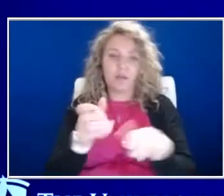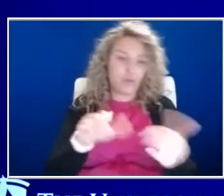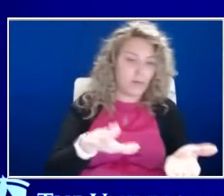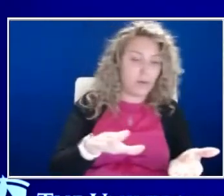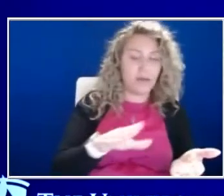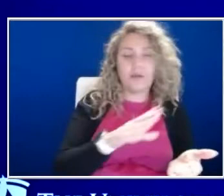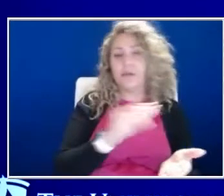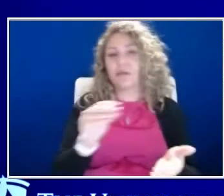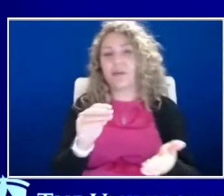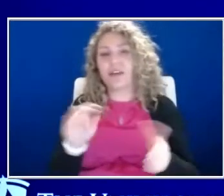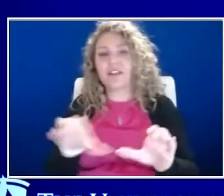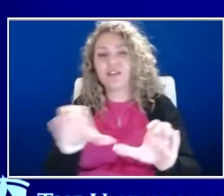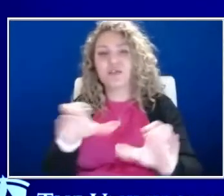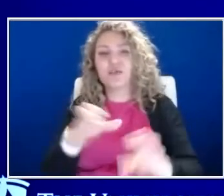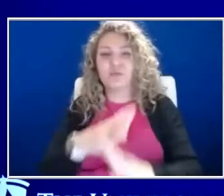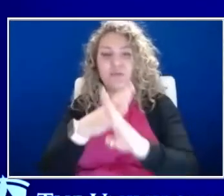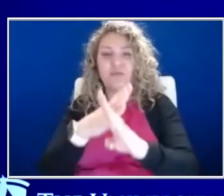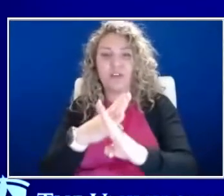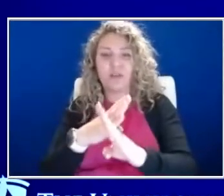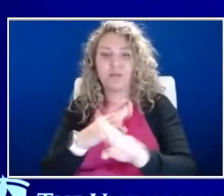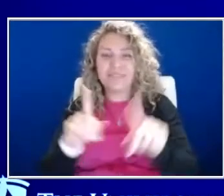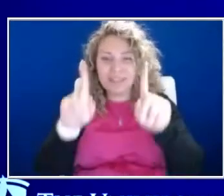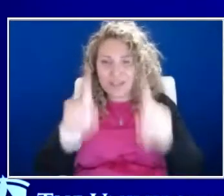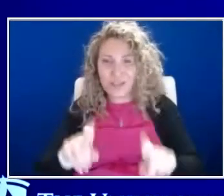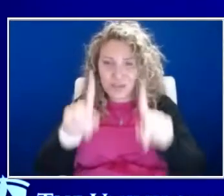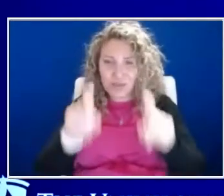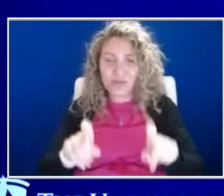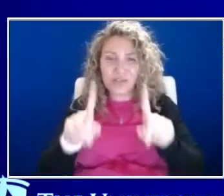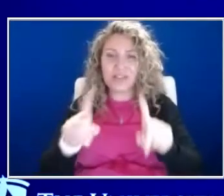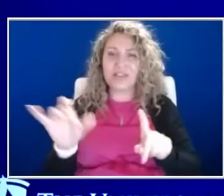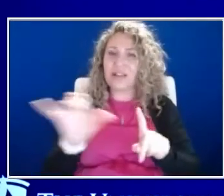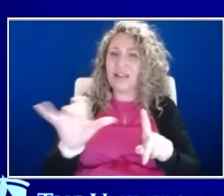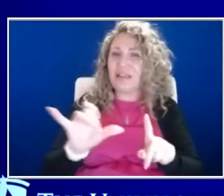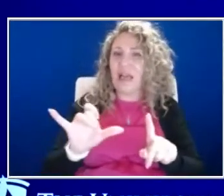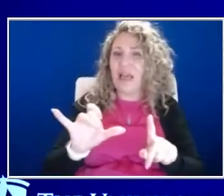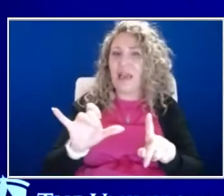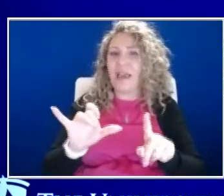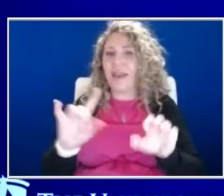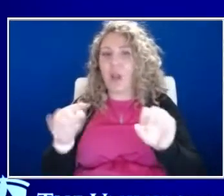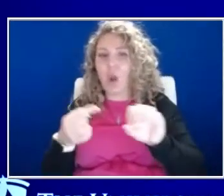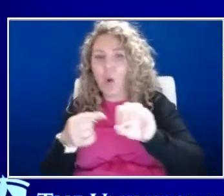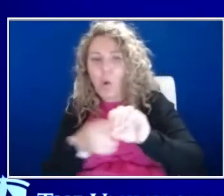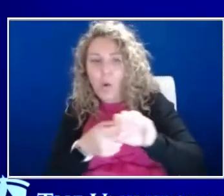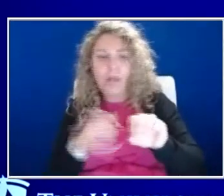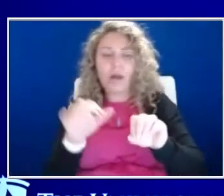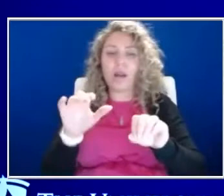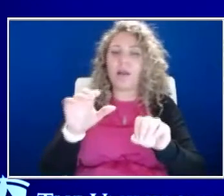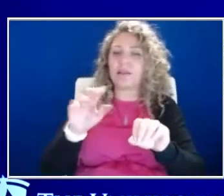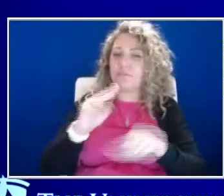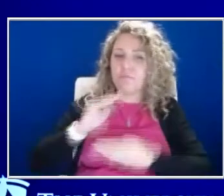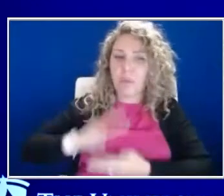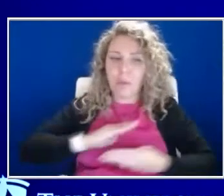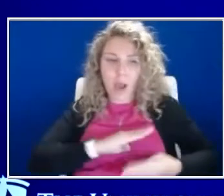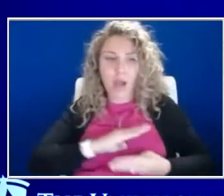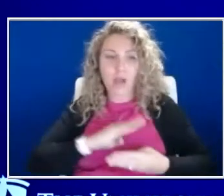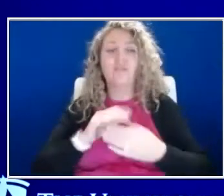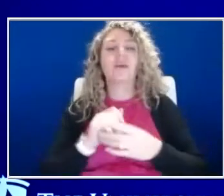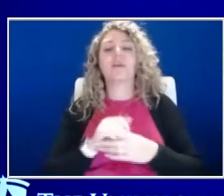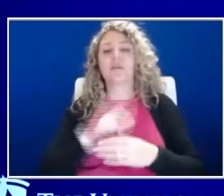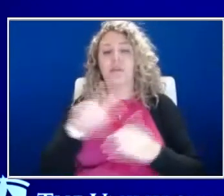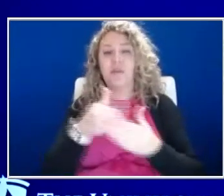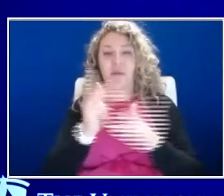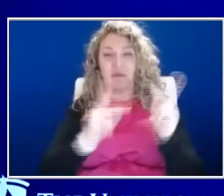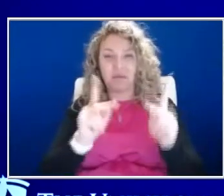those preventive screening procedures such as colonoscopy and mammography. For all of our audience, this